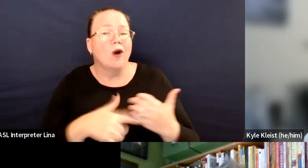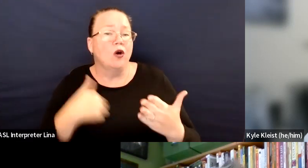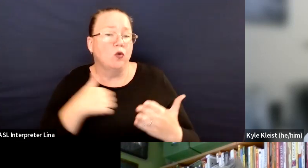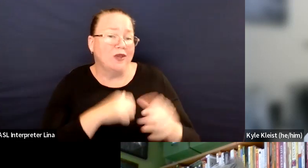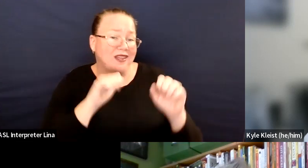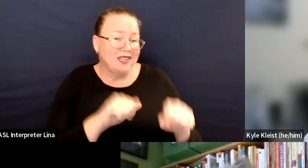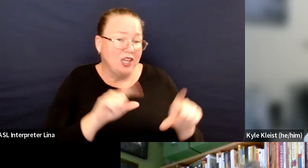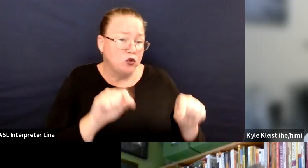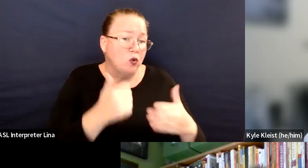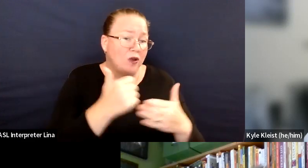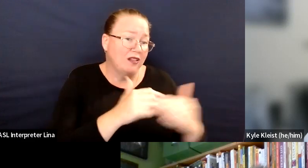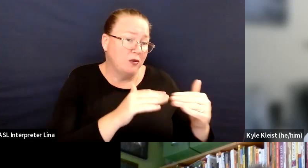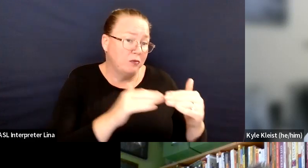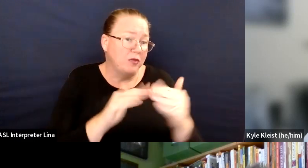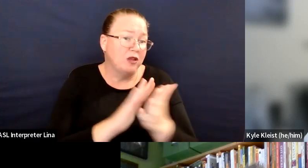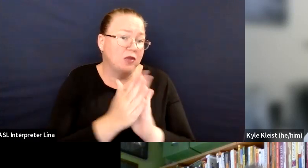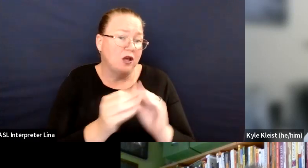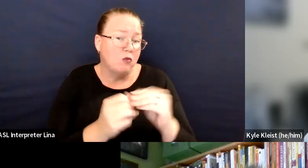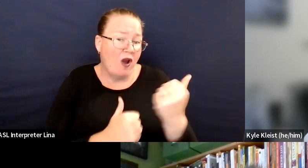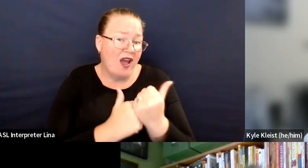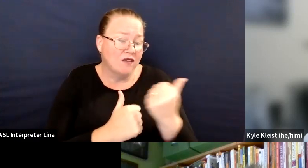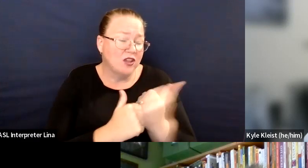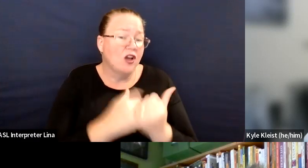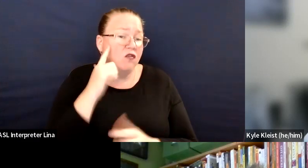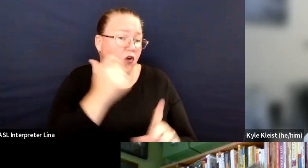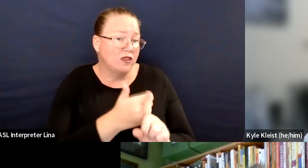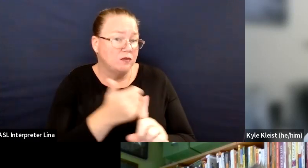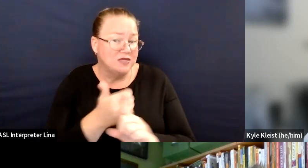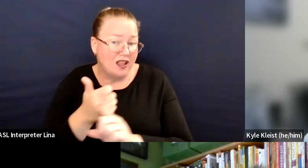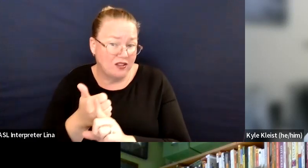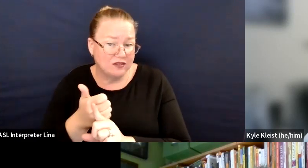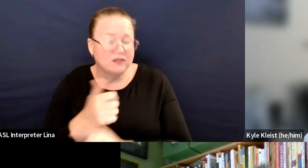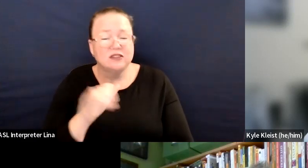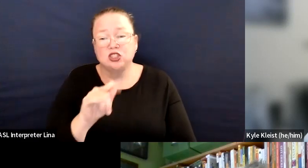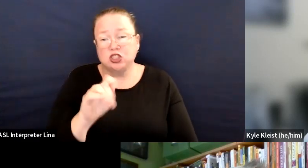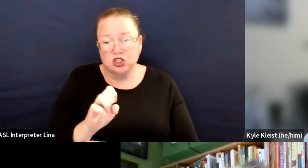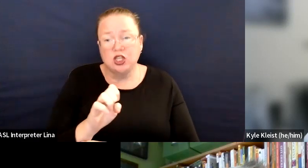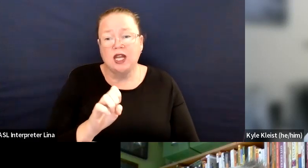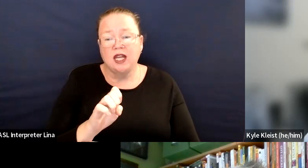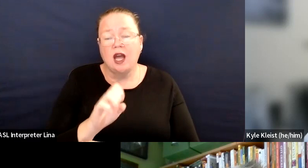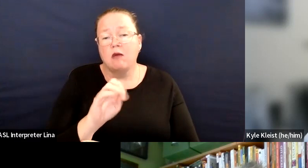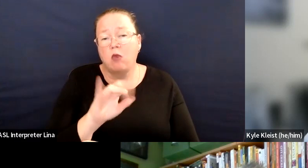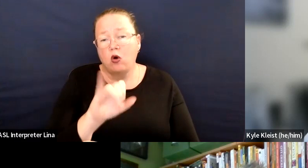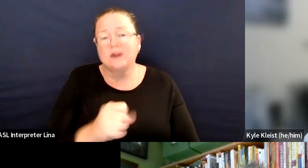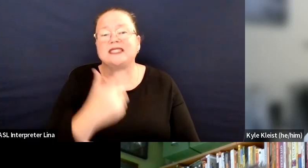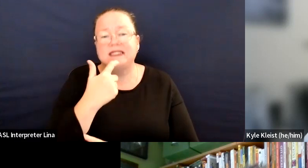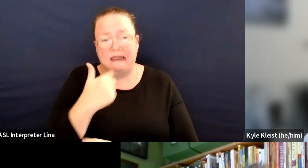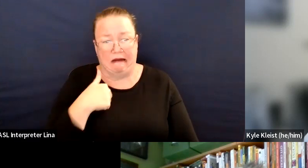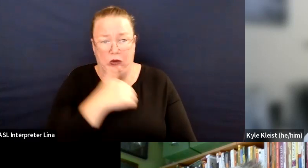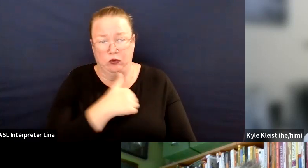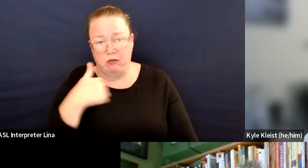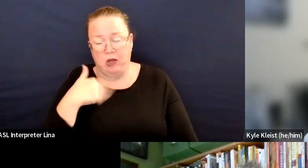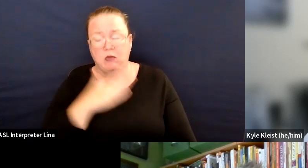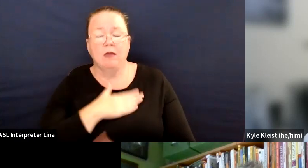do to help our peers be more advocating for themselves. Jake Morris said, I was a member of my